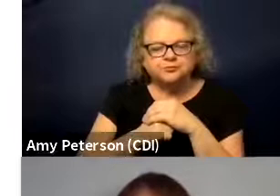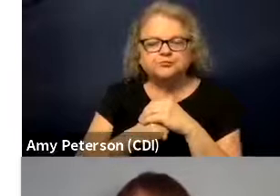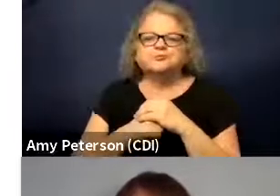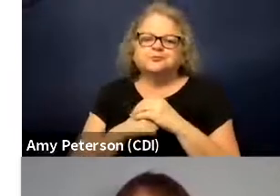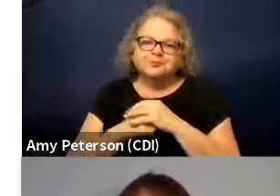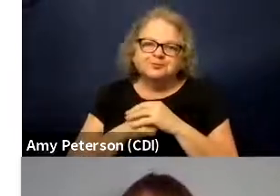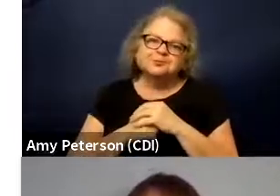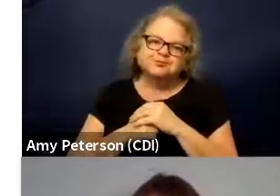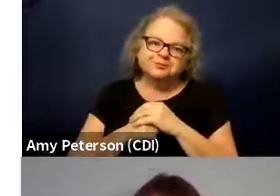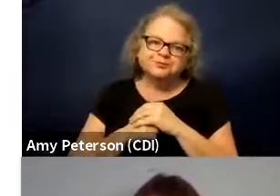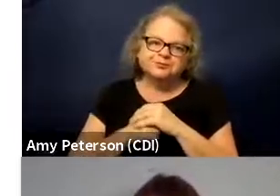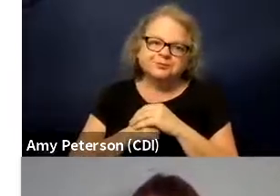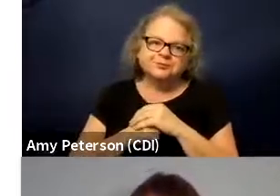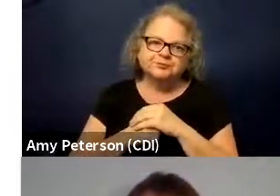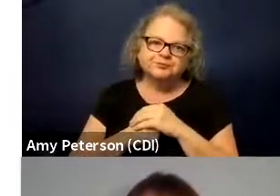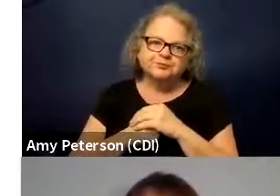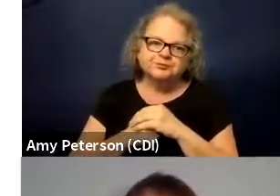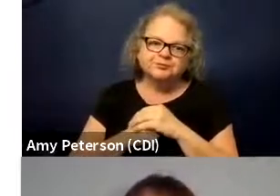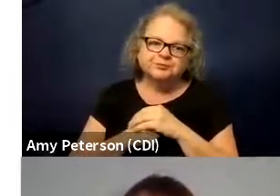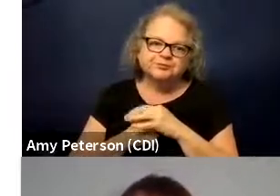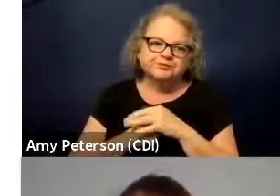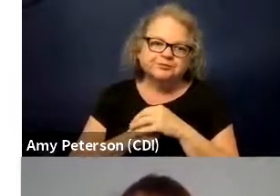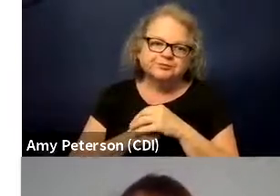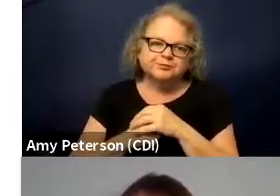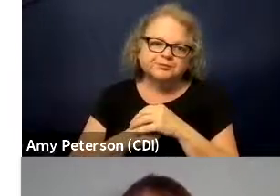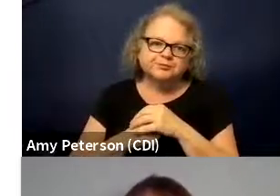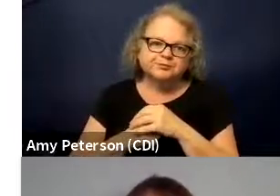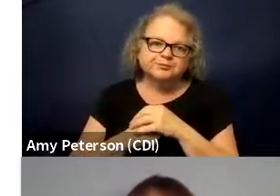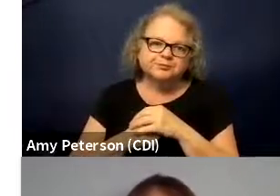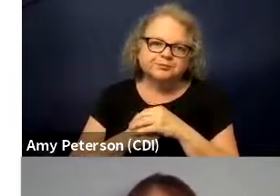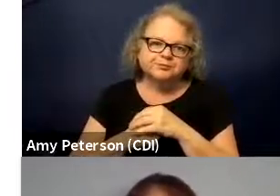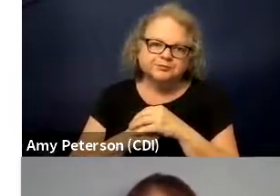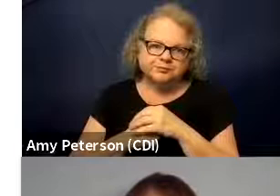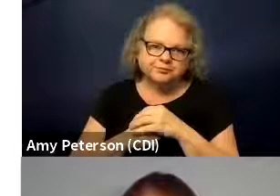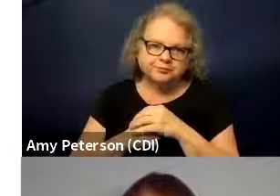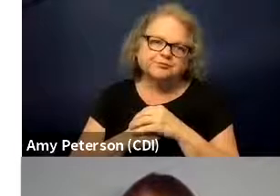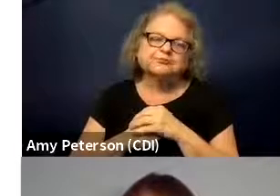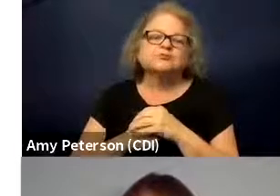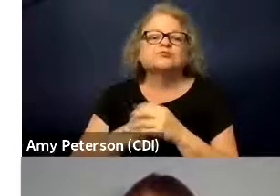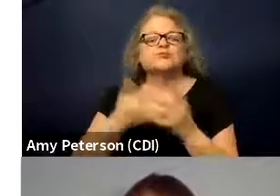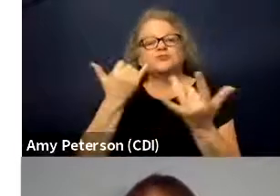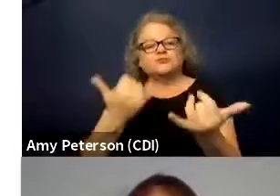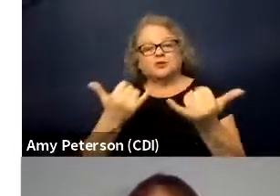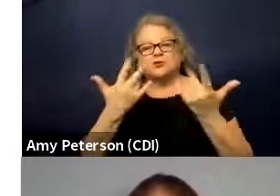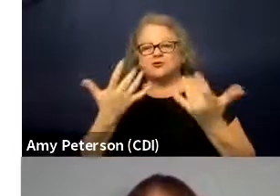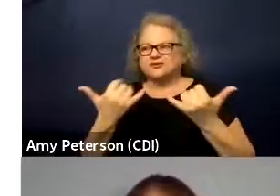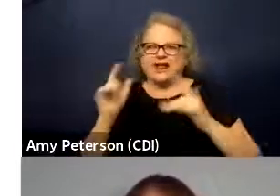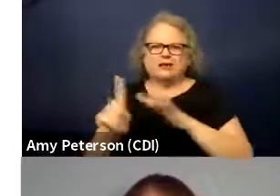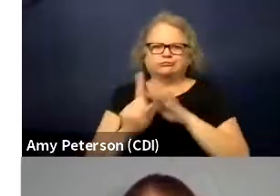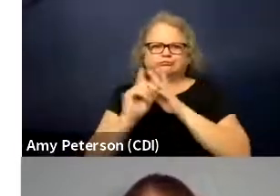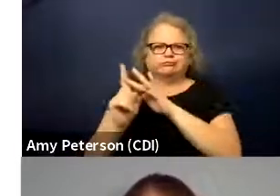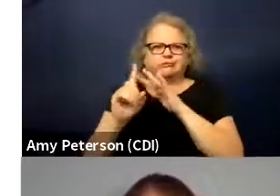What about breakthrough cases? We have read in the news about people who have been vaccinated, but they